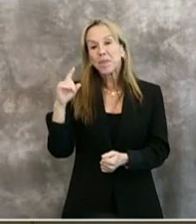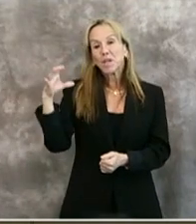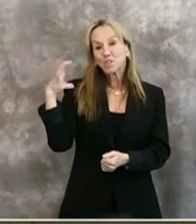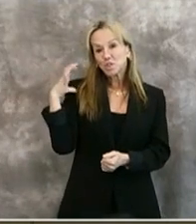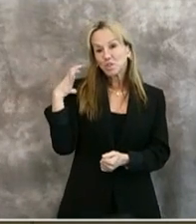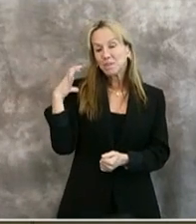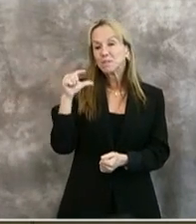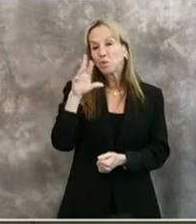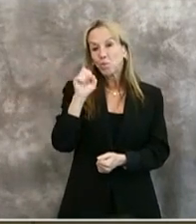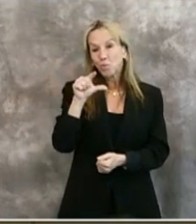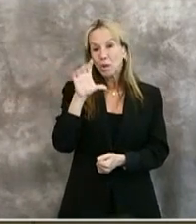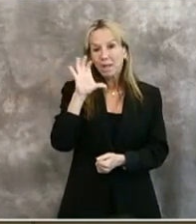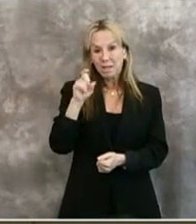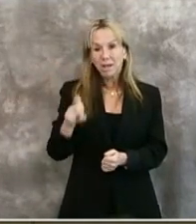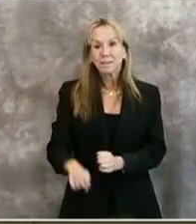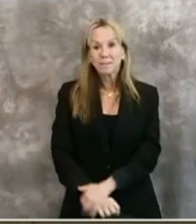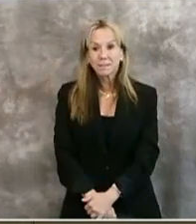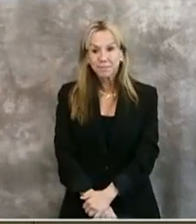Greg Cox. Thank you.